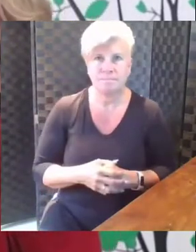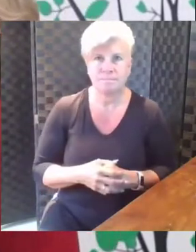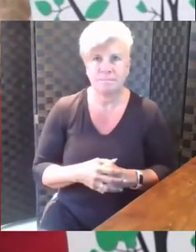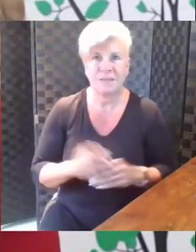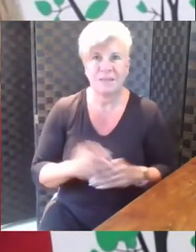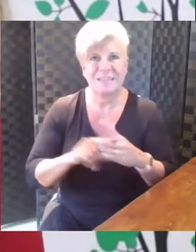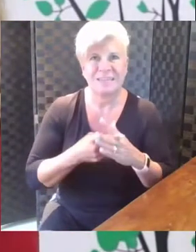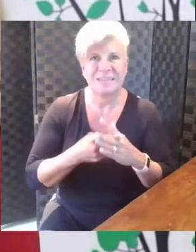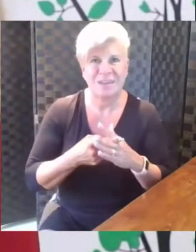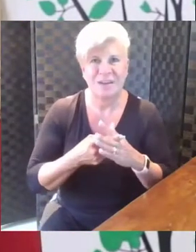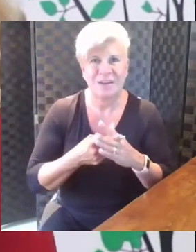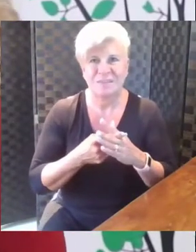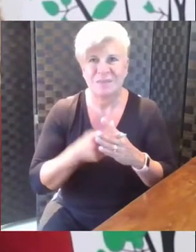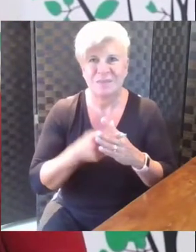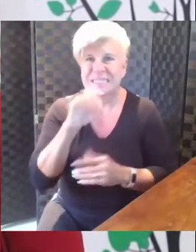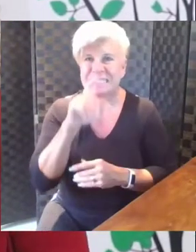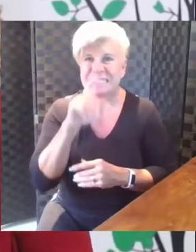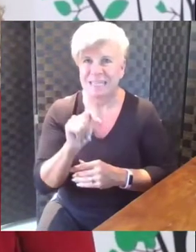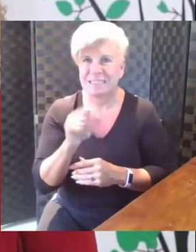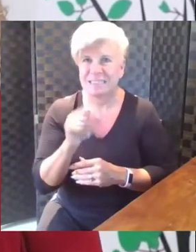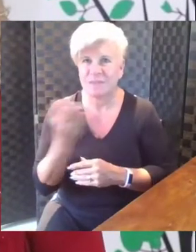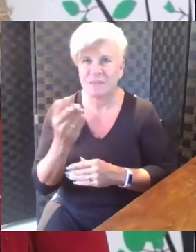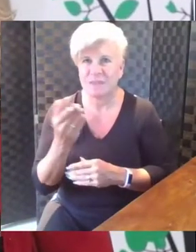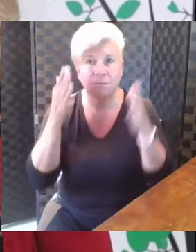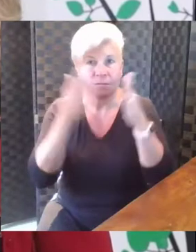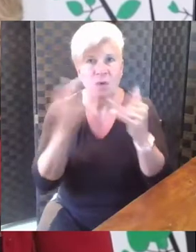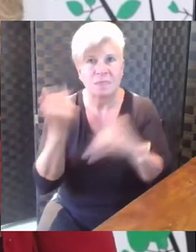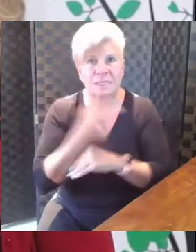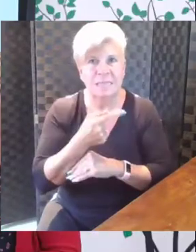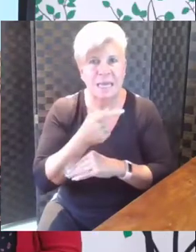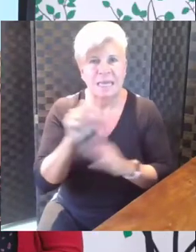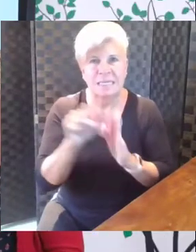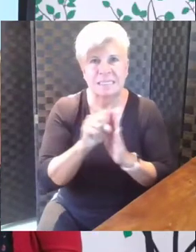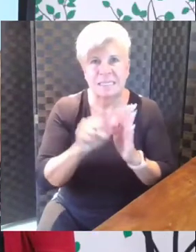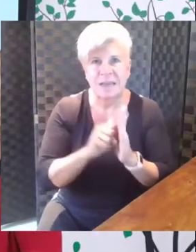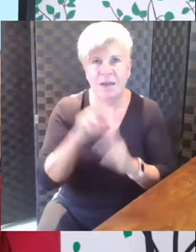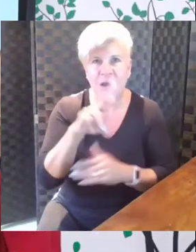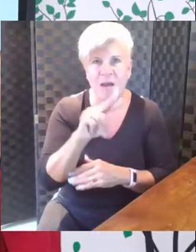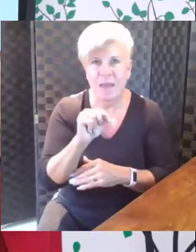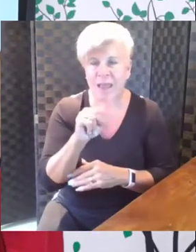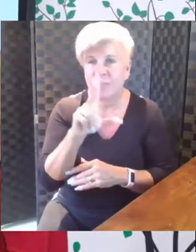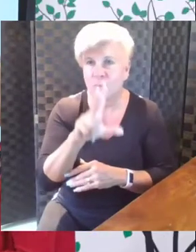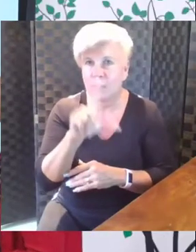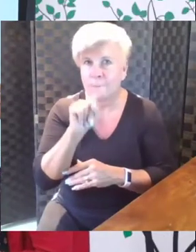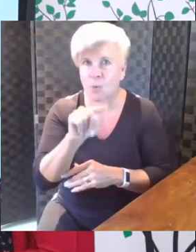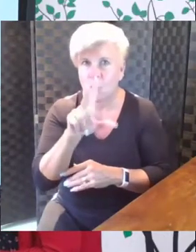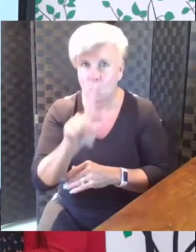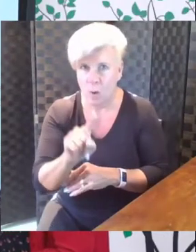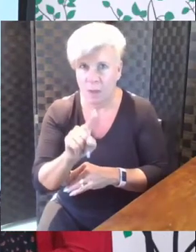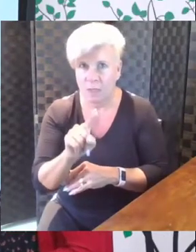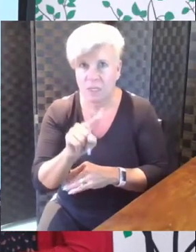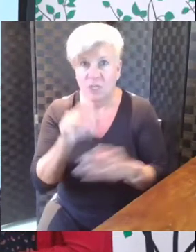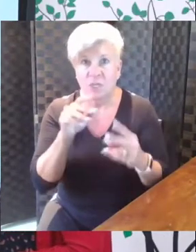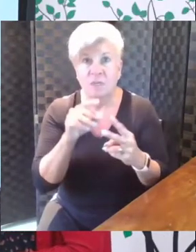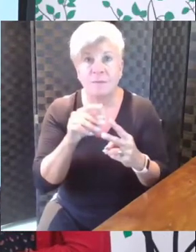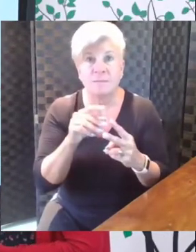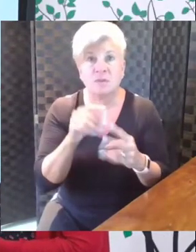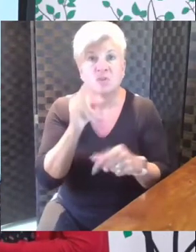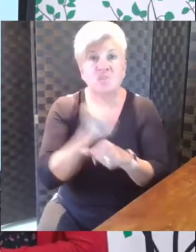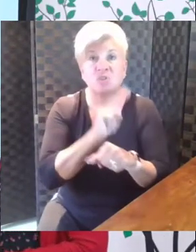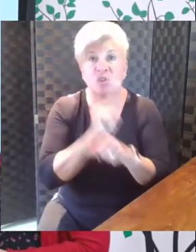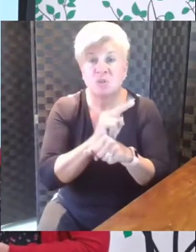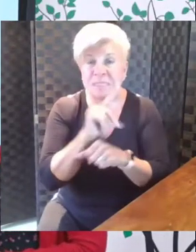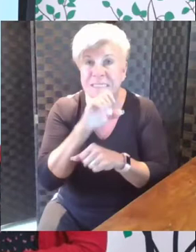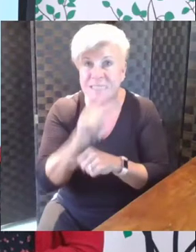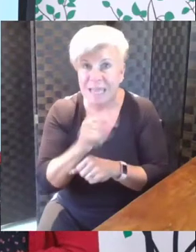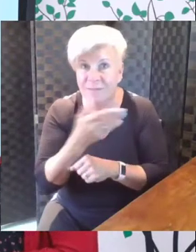Let's get started with our text features. Our focus today is on standard RN 3.1, which says to use various text features